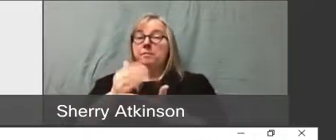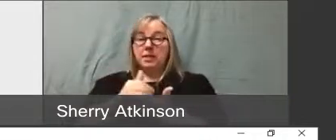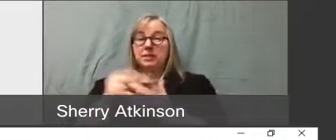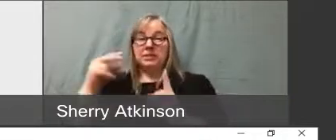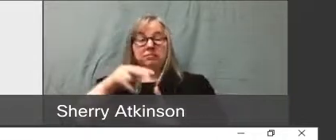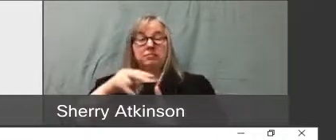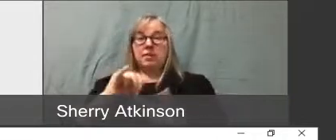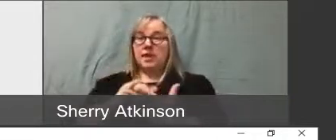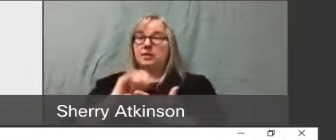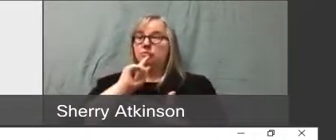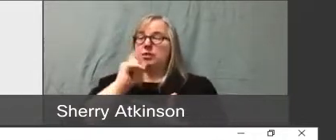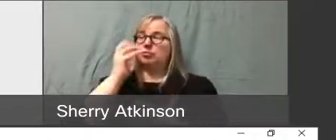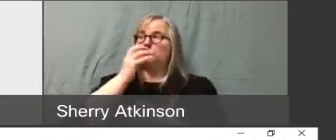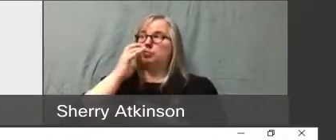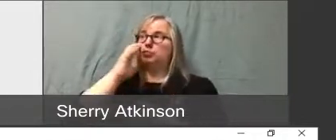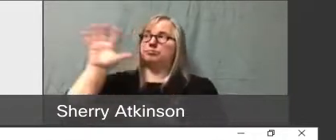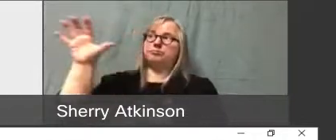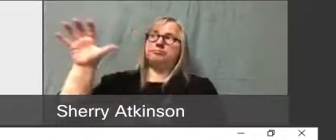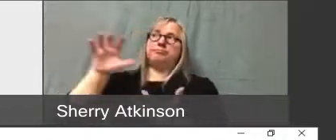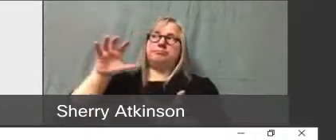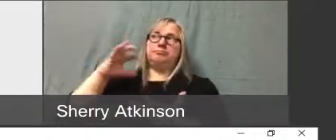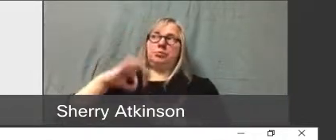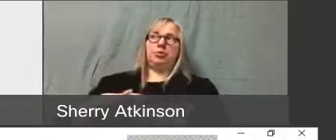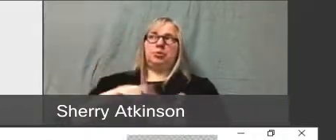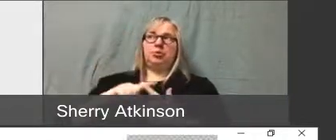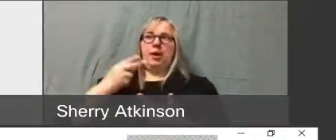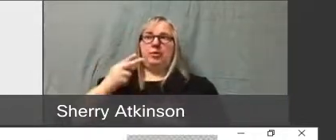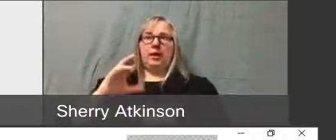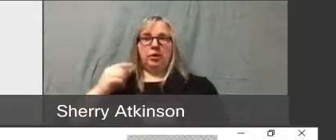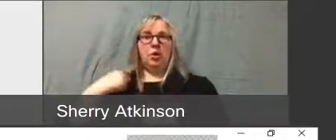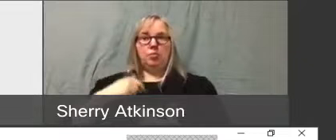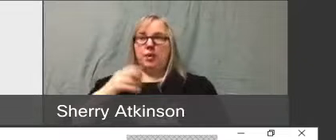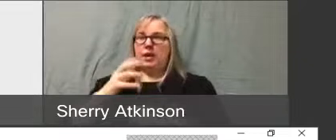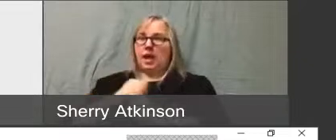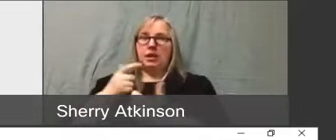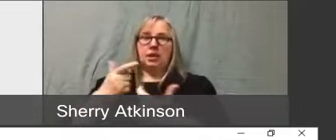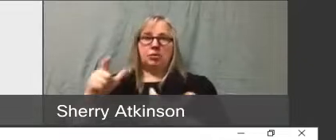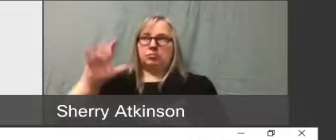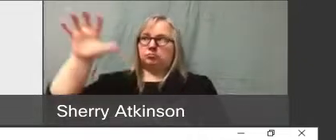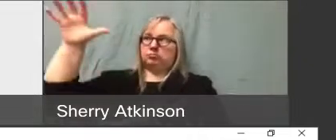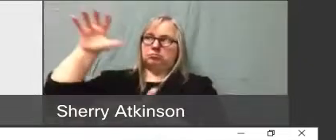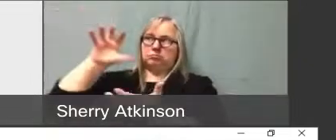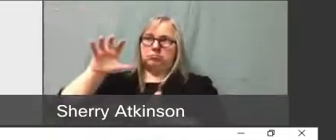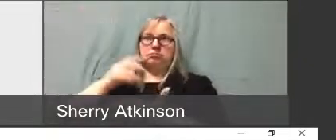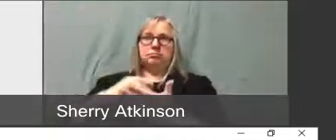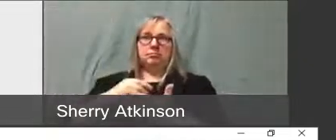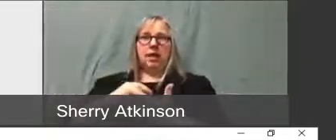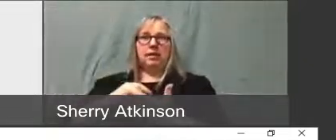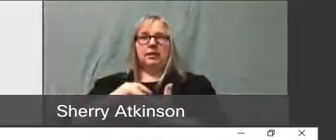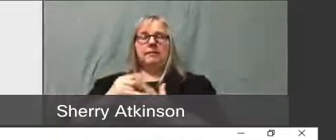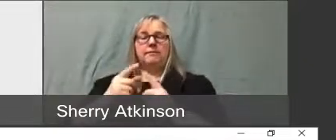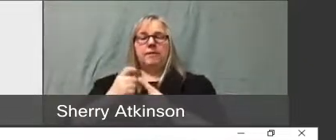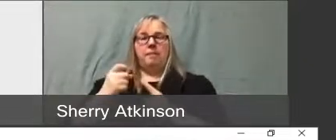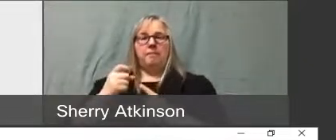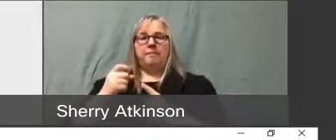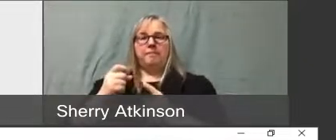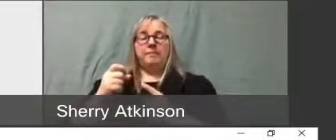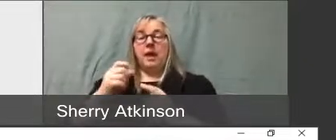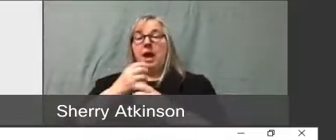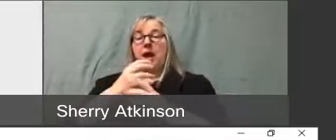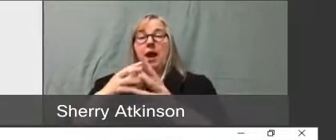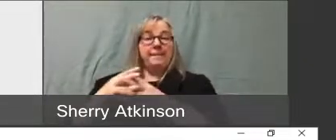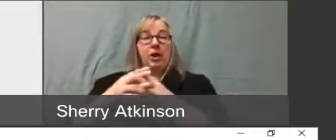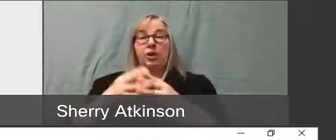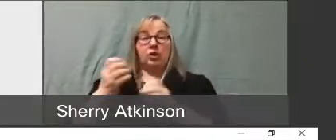a boon to Howard County. I mean, we got a good chunk of money from the American Rescue